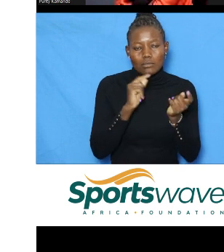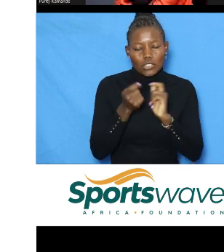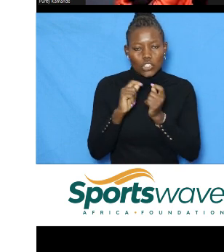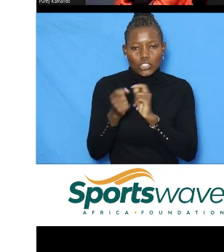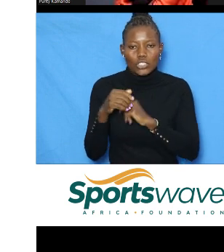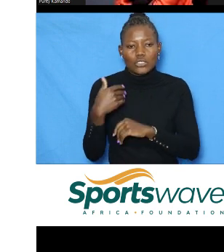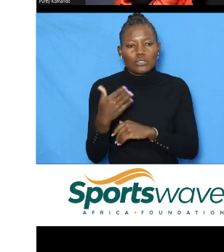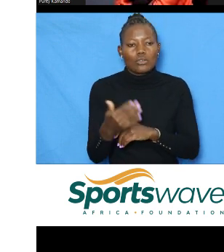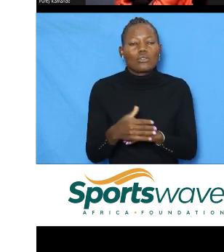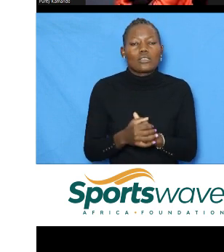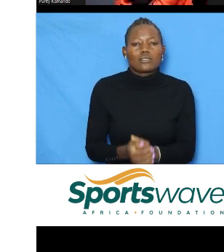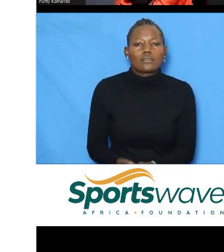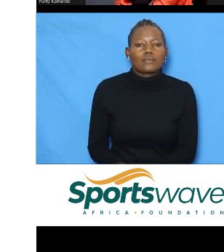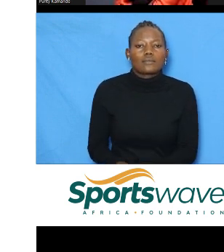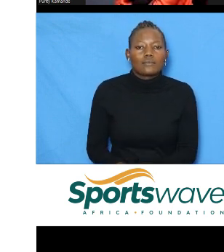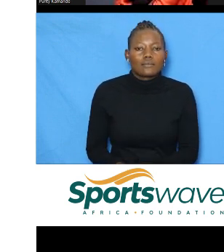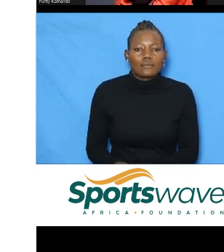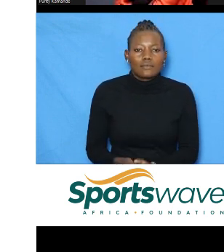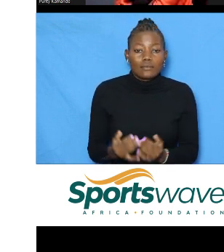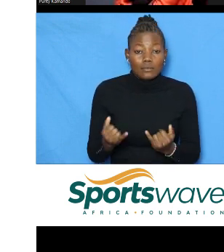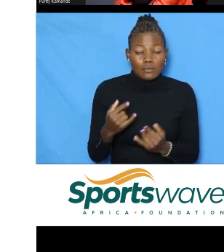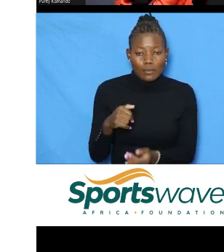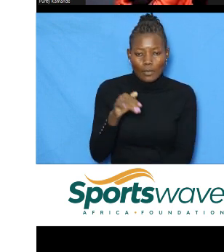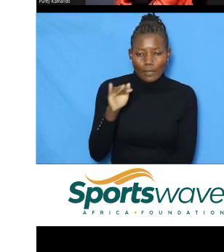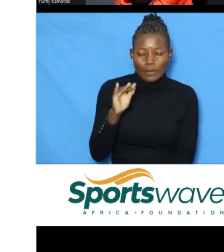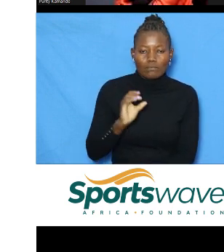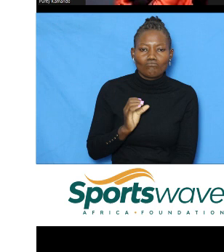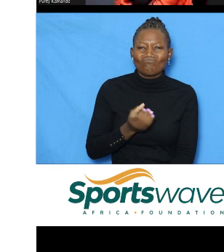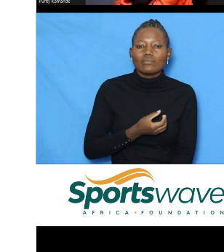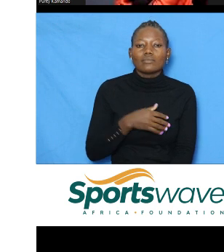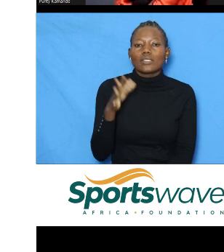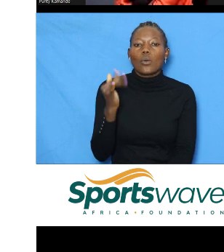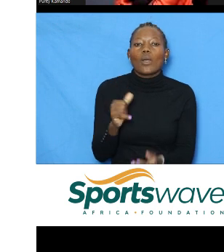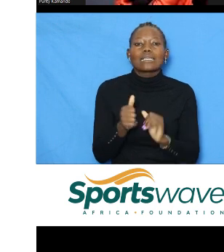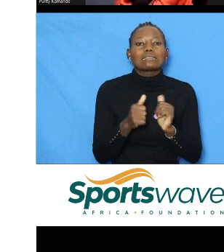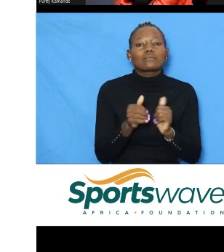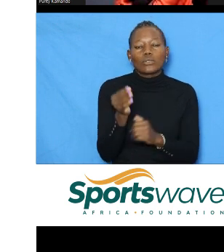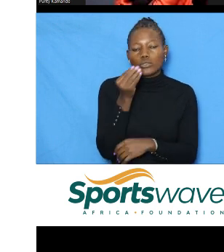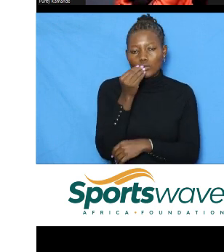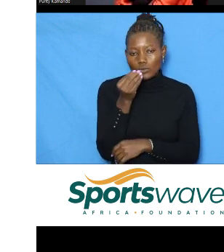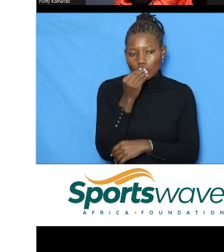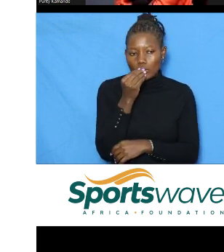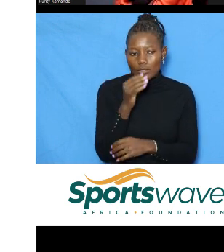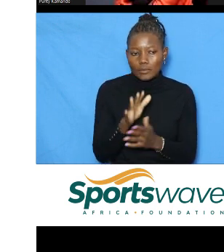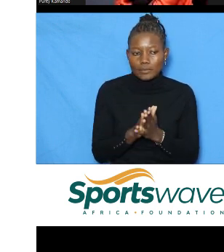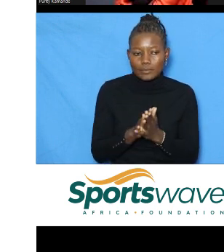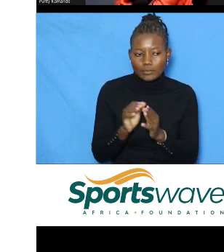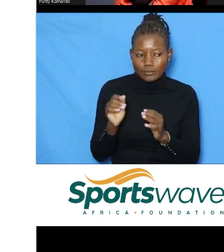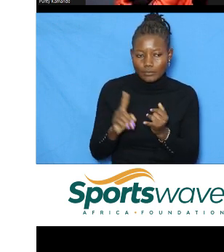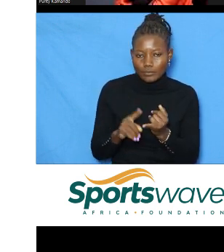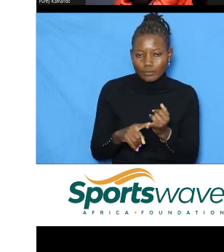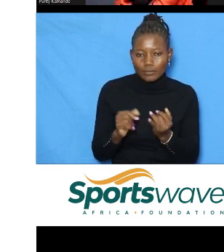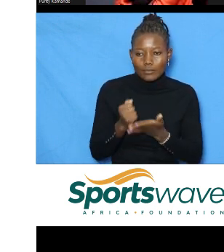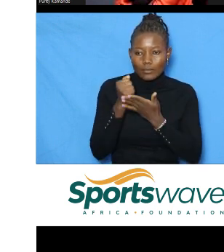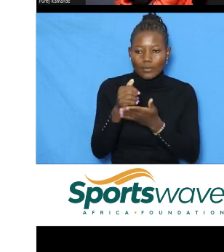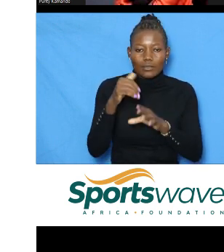during these seasons. So we ask ourselves, why sports nutrition? Number one is that it enhances